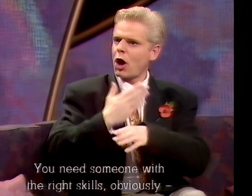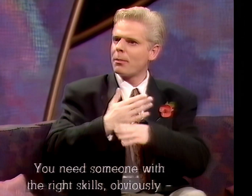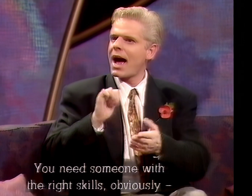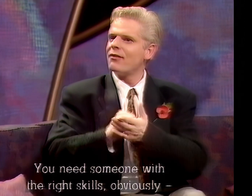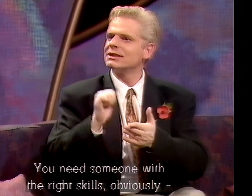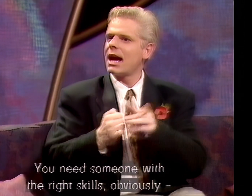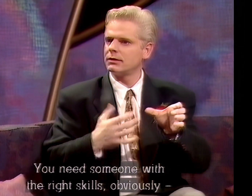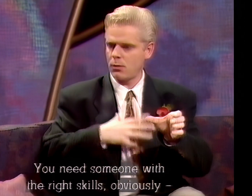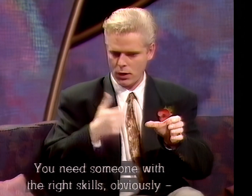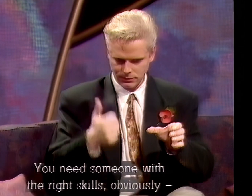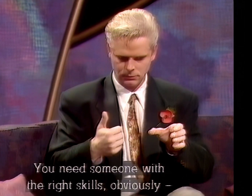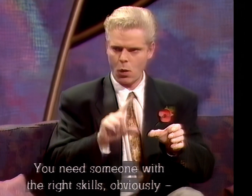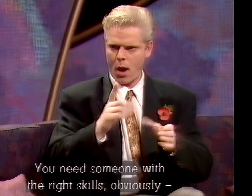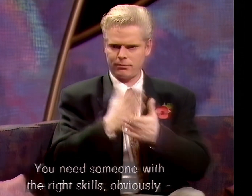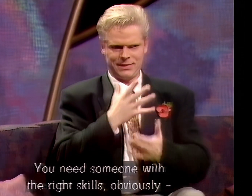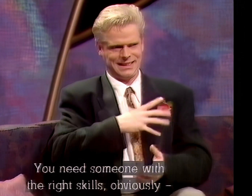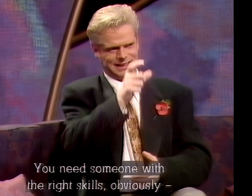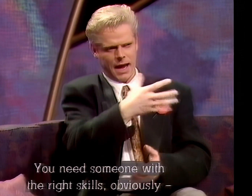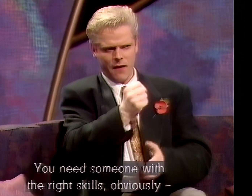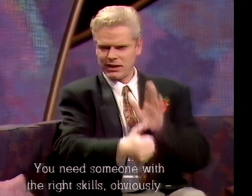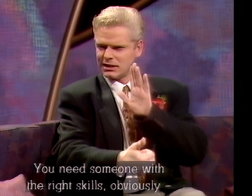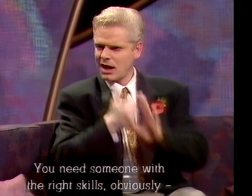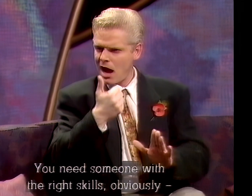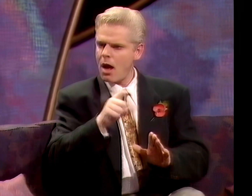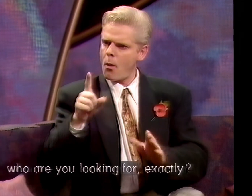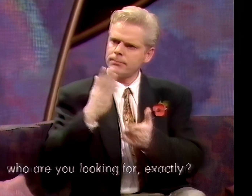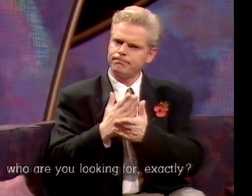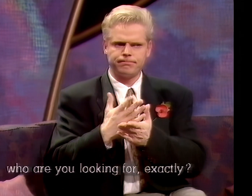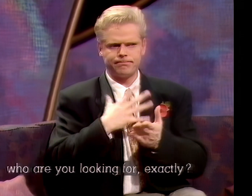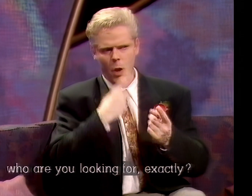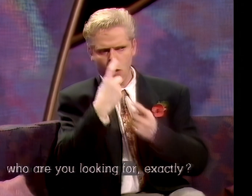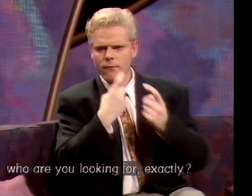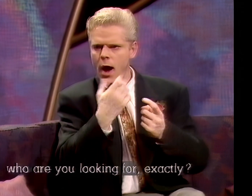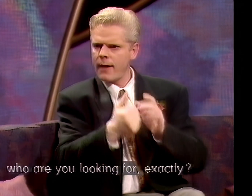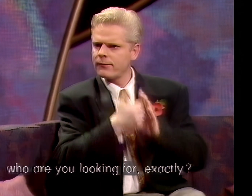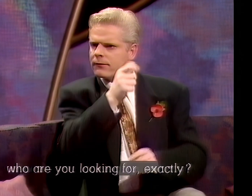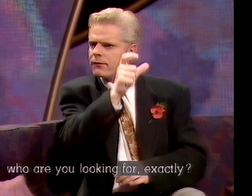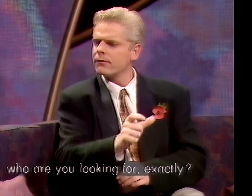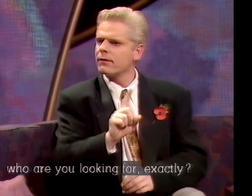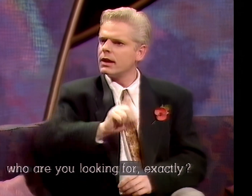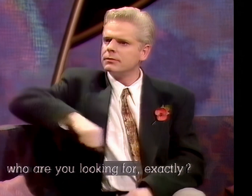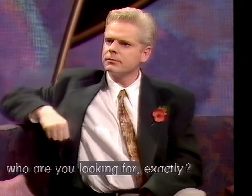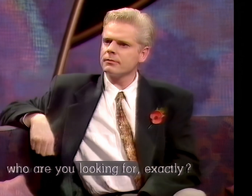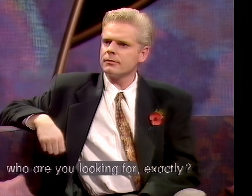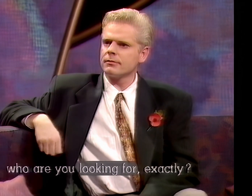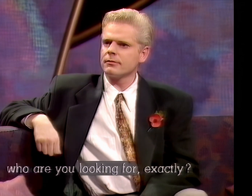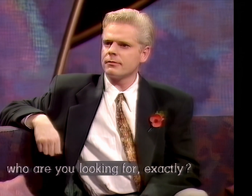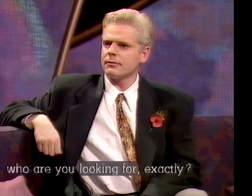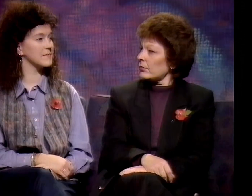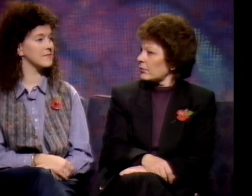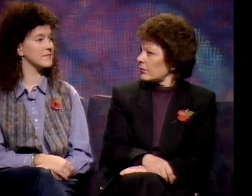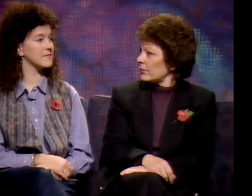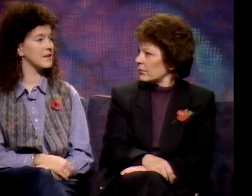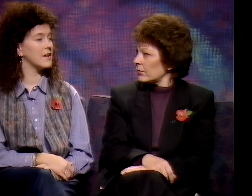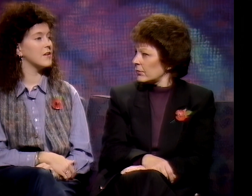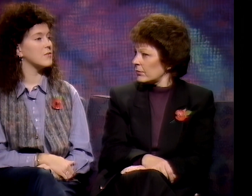Now, what sort of person are you looking for? I mean, you need someone with the right skill, obviously. I mean, who are looking for